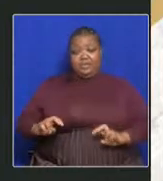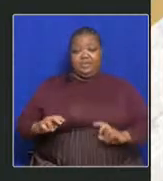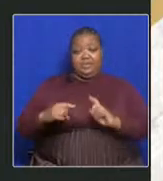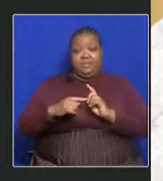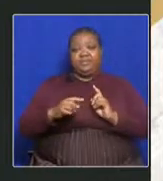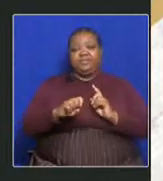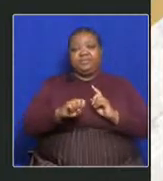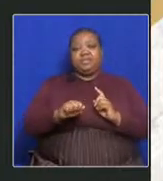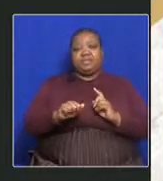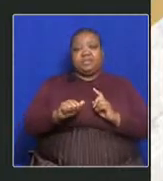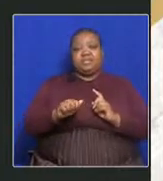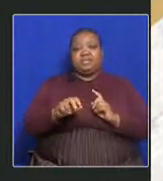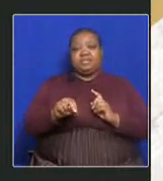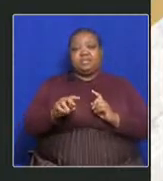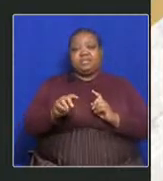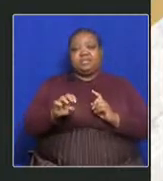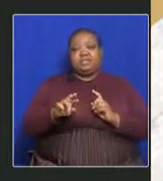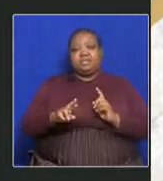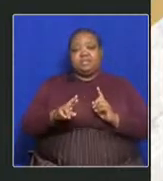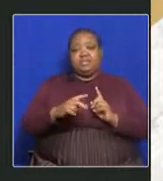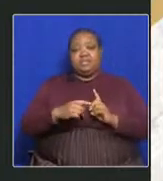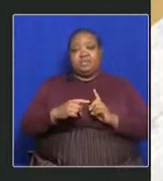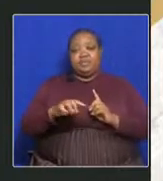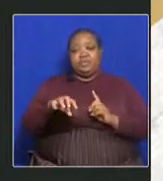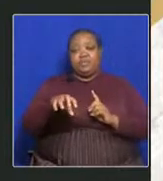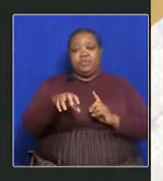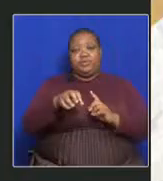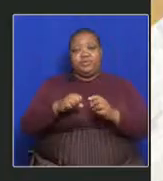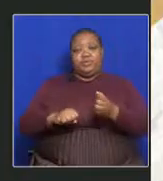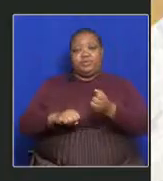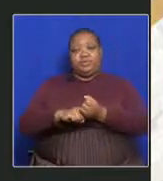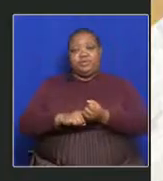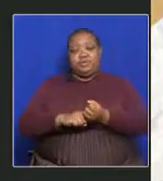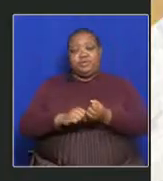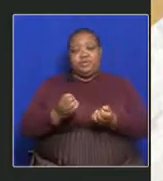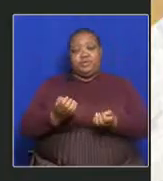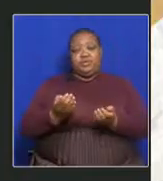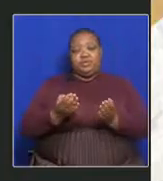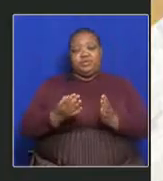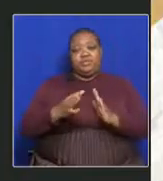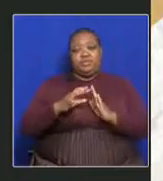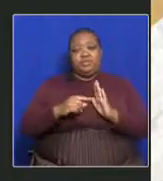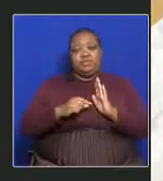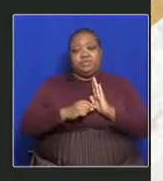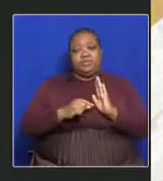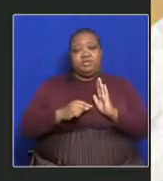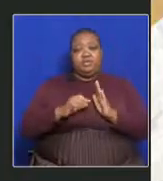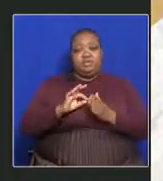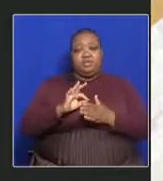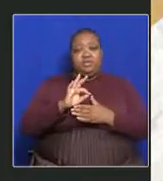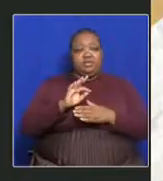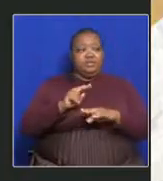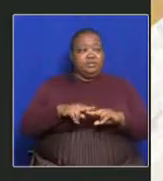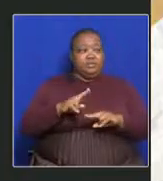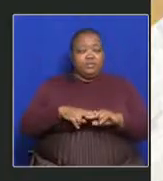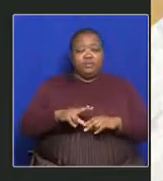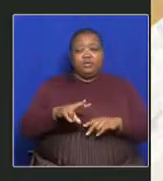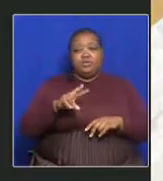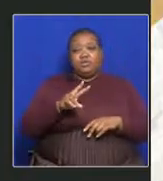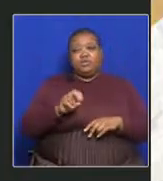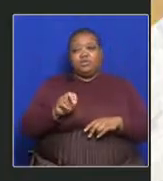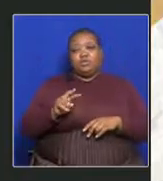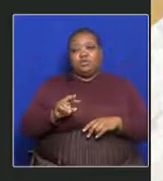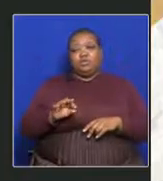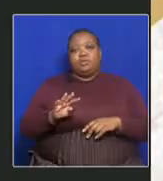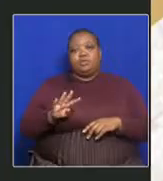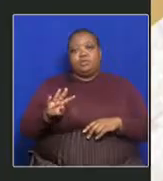Support Services as from 13 February 2024, which is actually the date of the signature